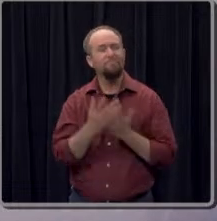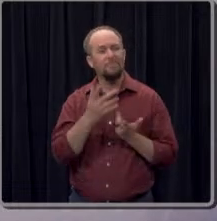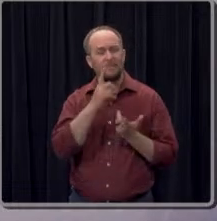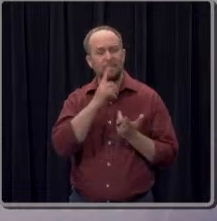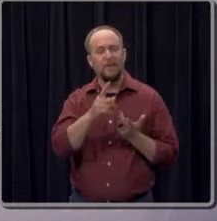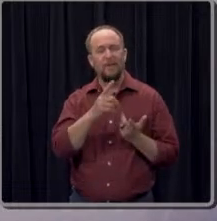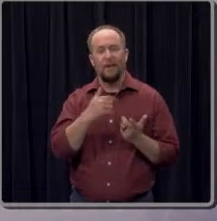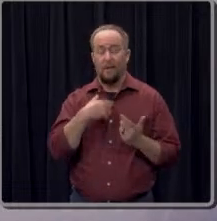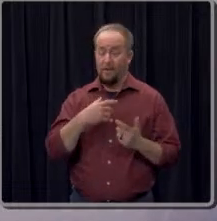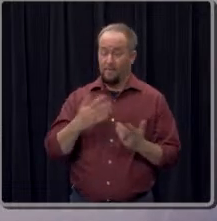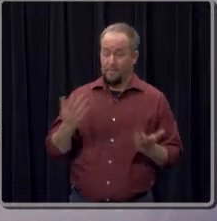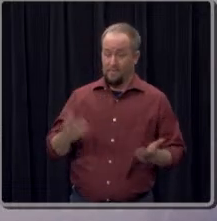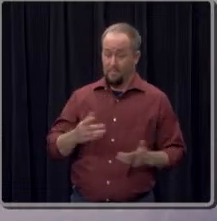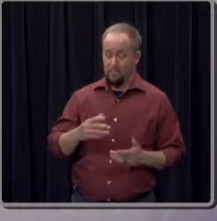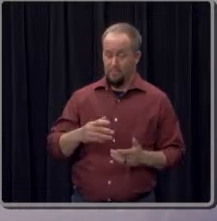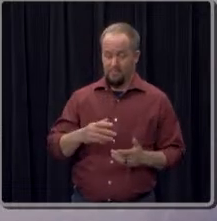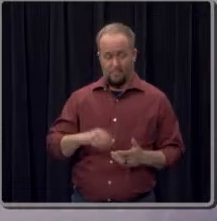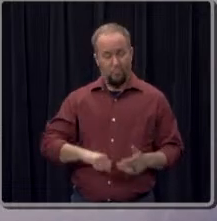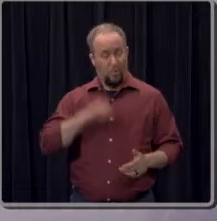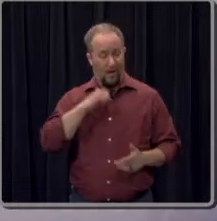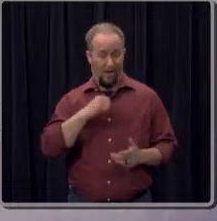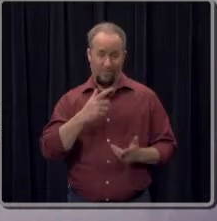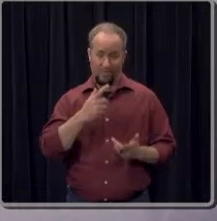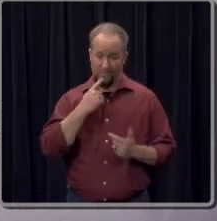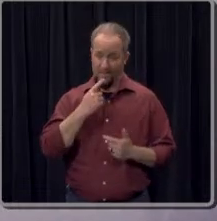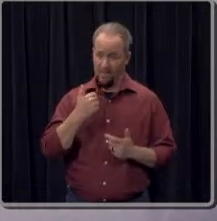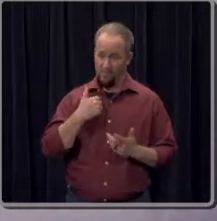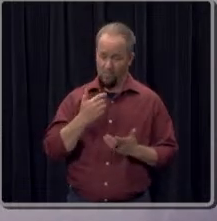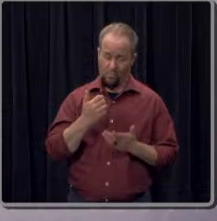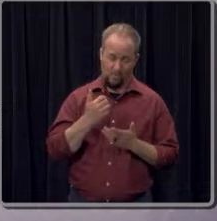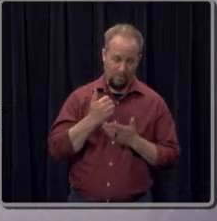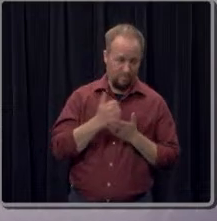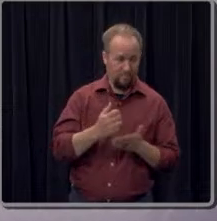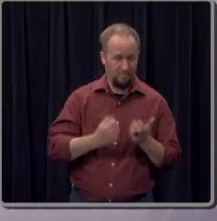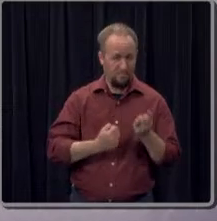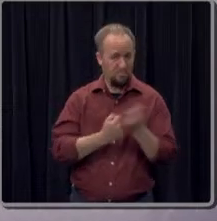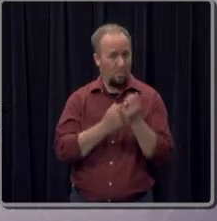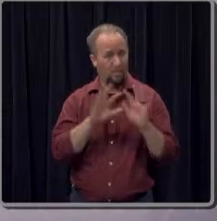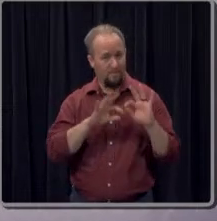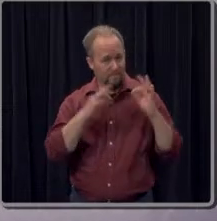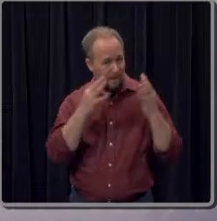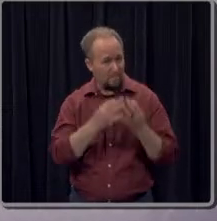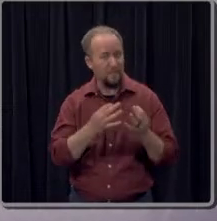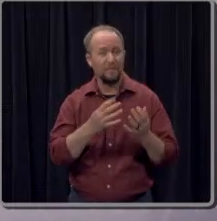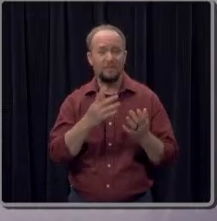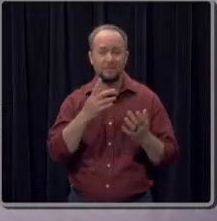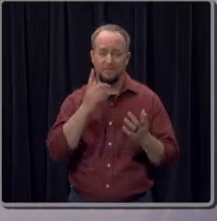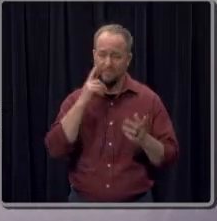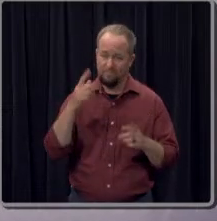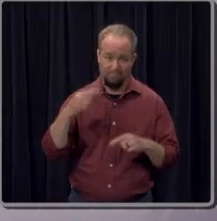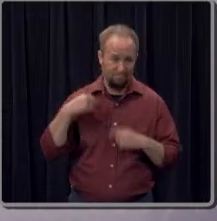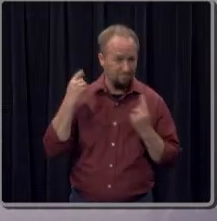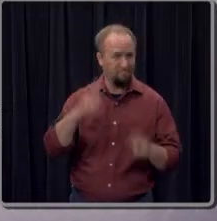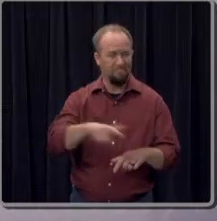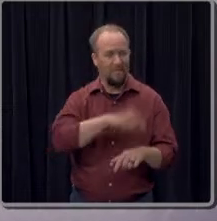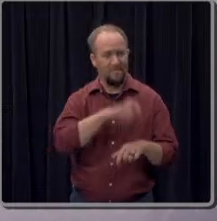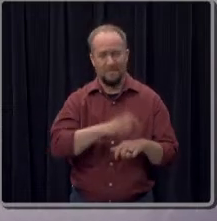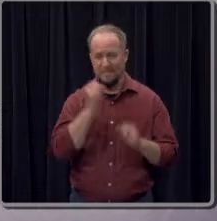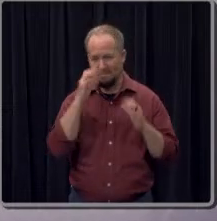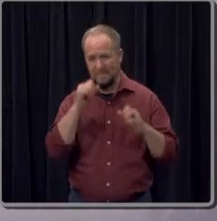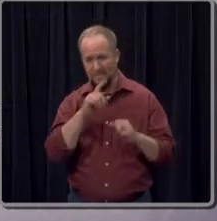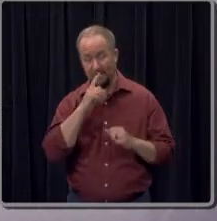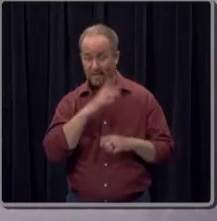say that the Olathe School District has supported vulnerable children and families for that long. It's amazing, and